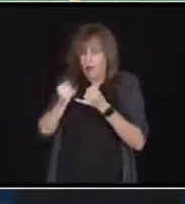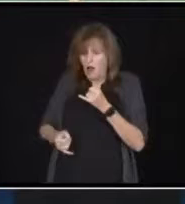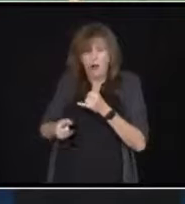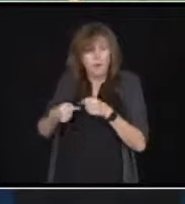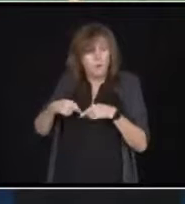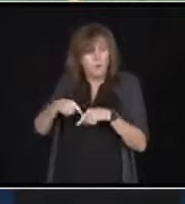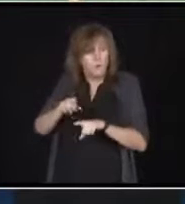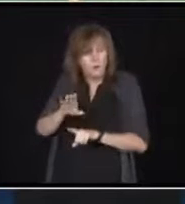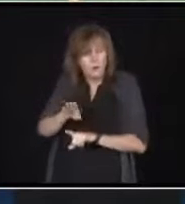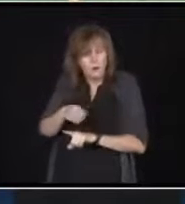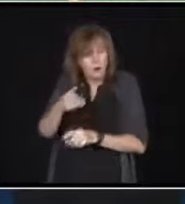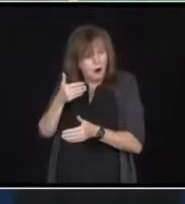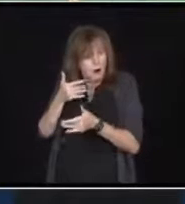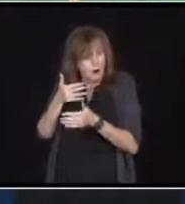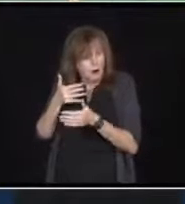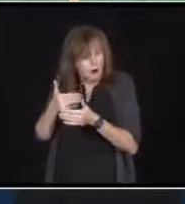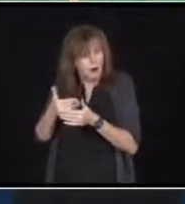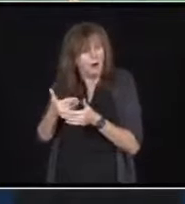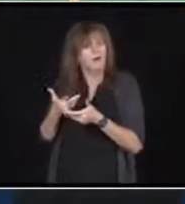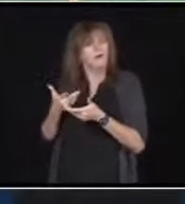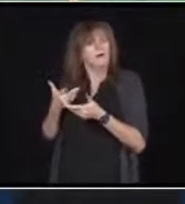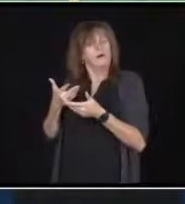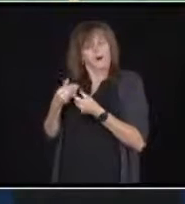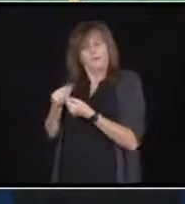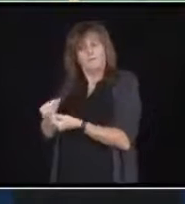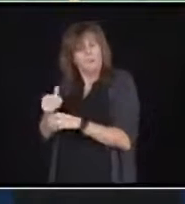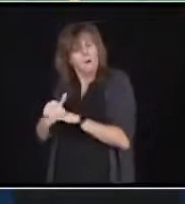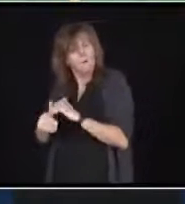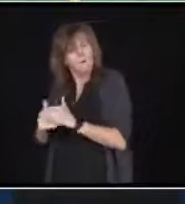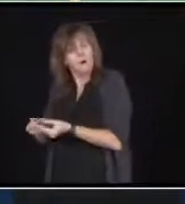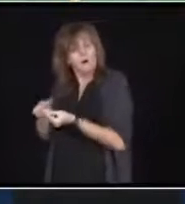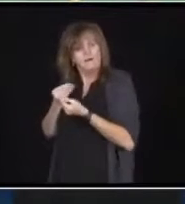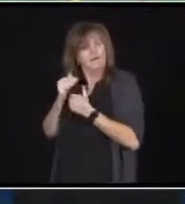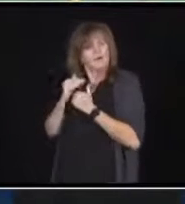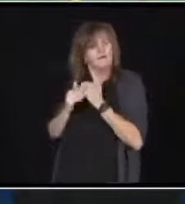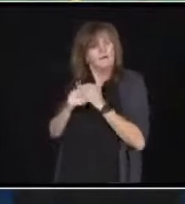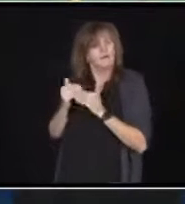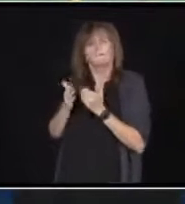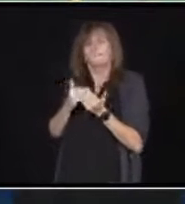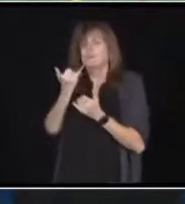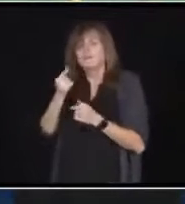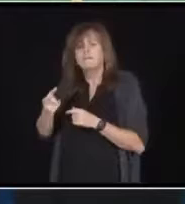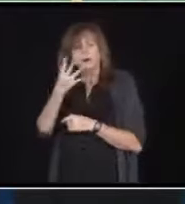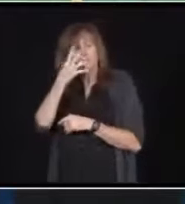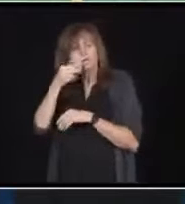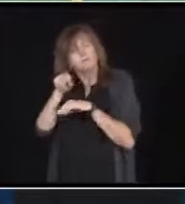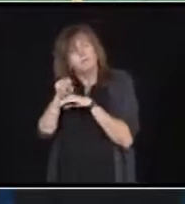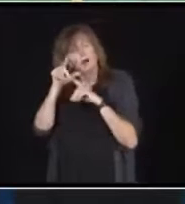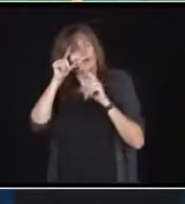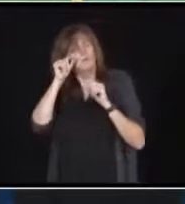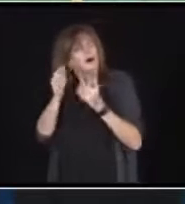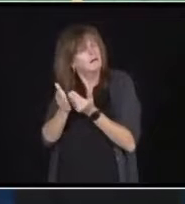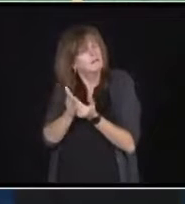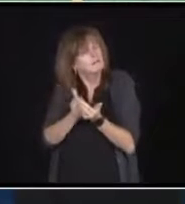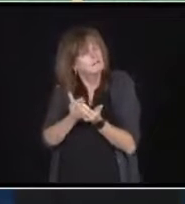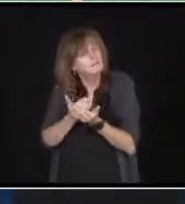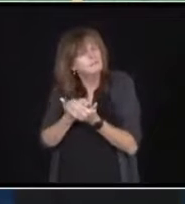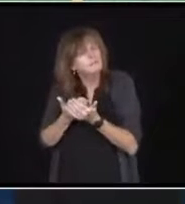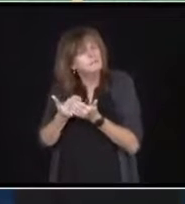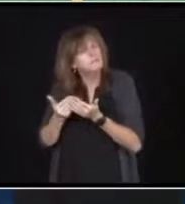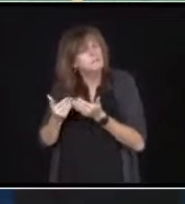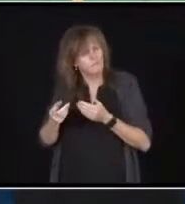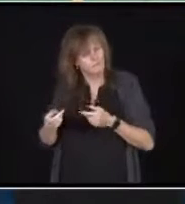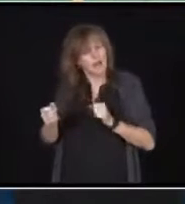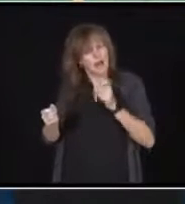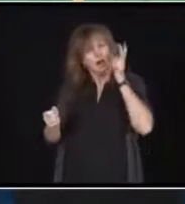it comforts the people, even if they're sleeping or they're unconscious or whatever, they can hear you. And, you